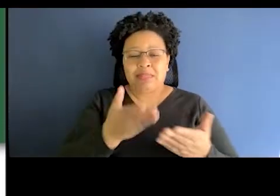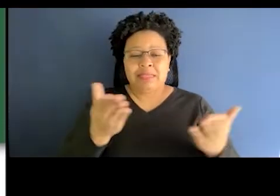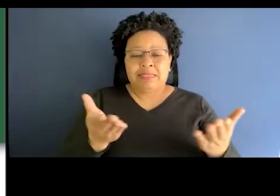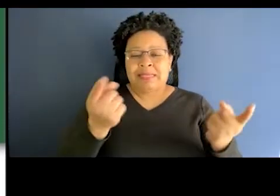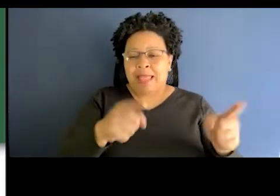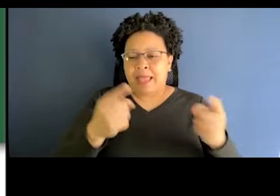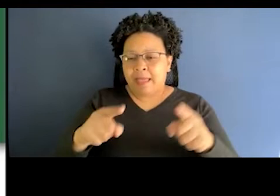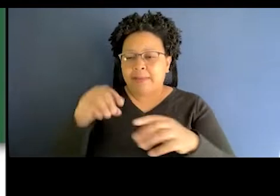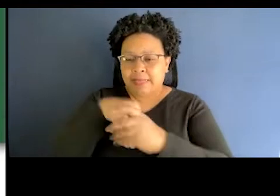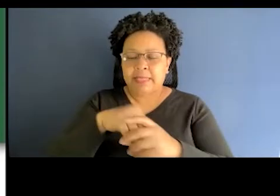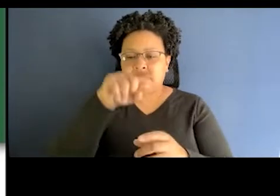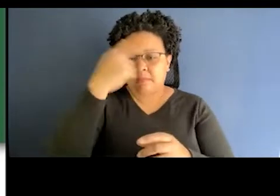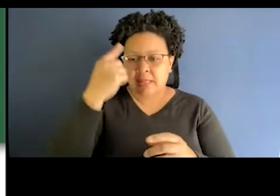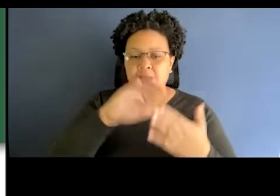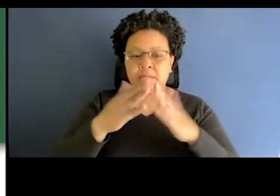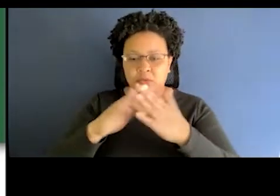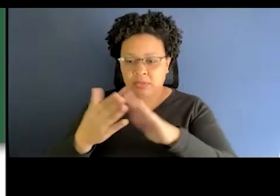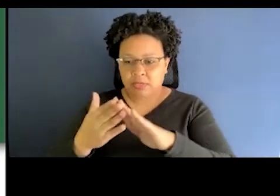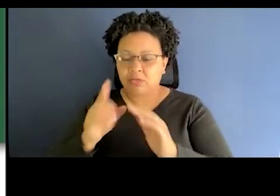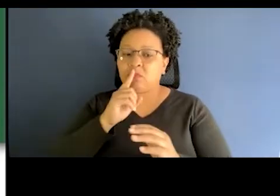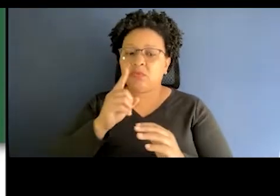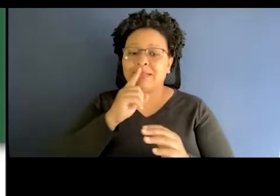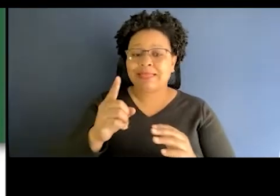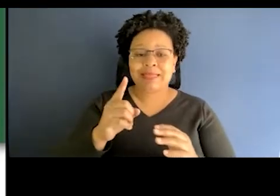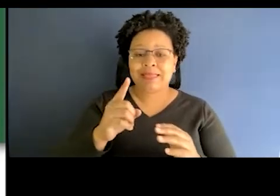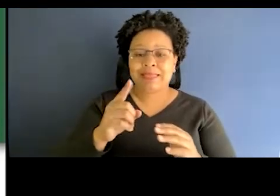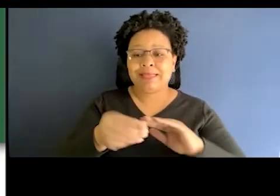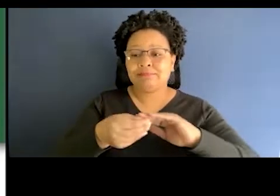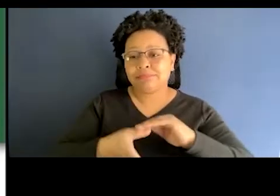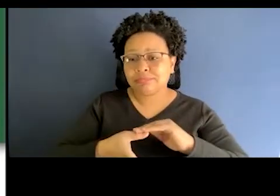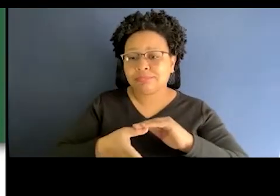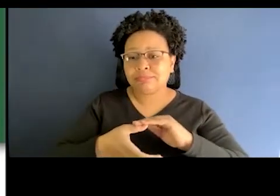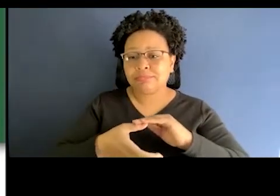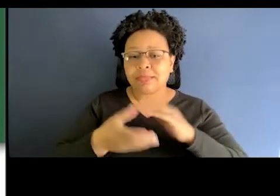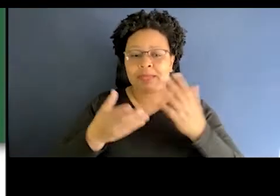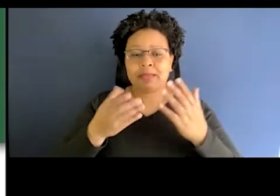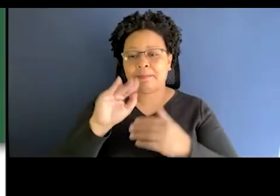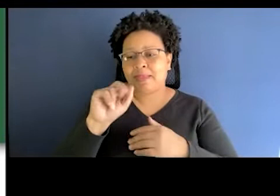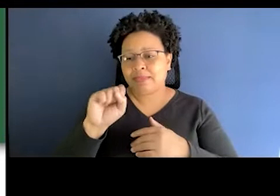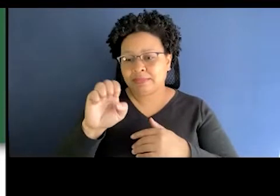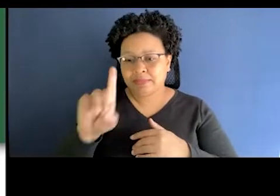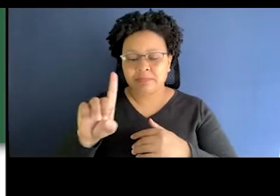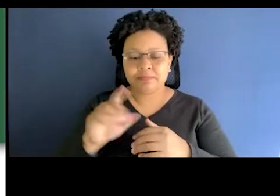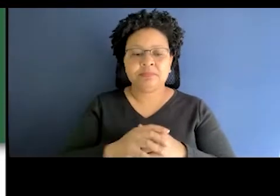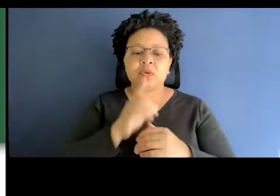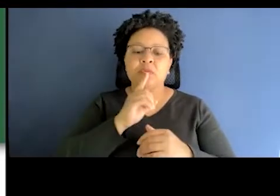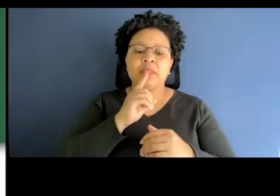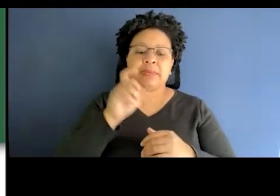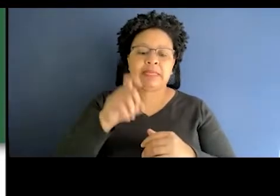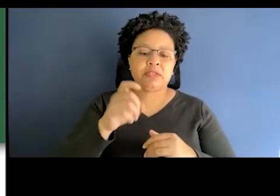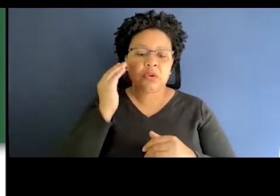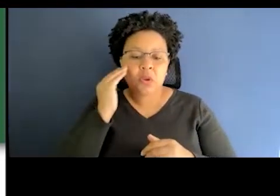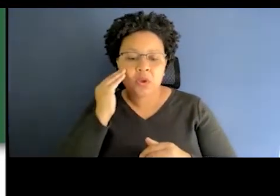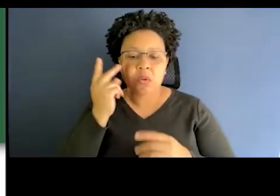what's happening within the Black community, and really it's deficit based. And they're necessary in that we need to know and we need to be able to see what